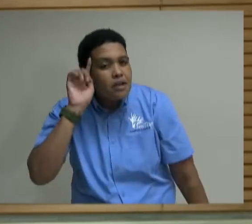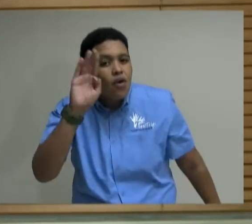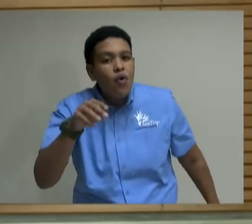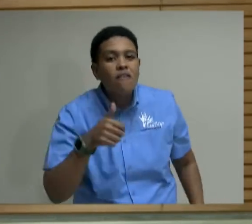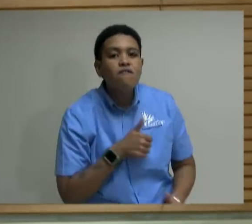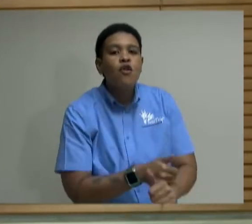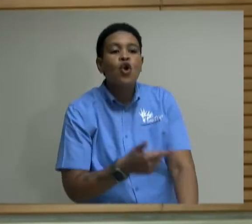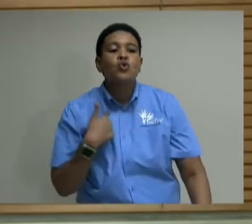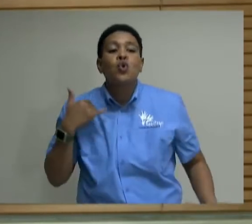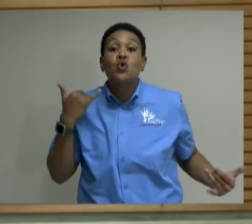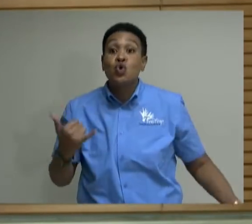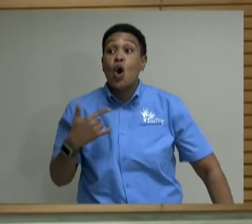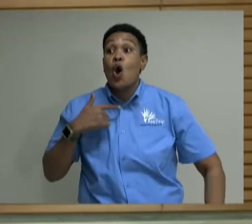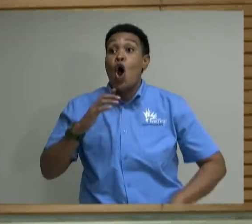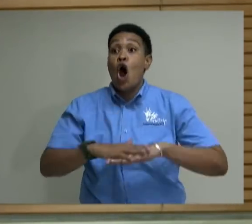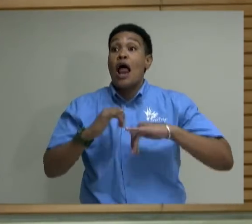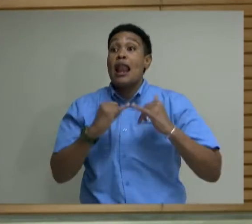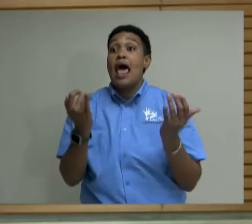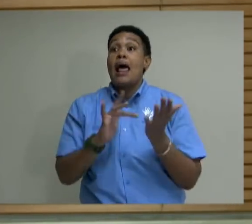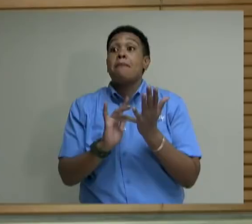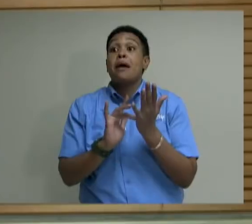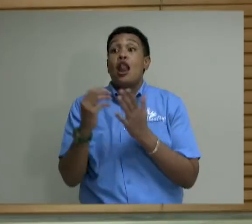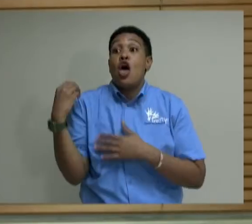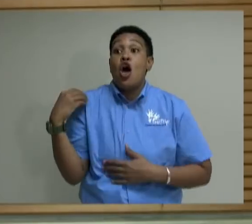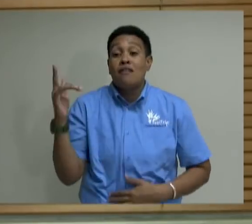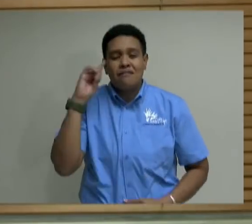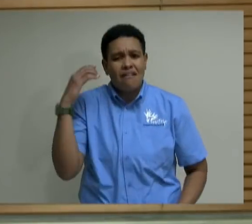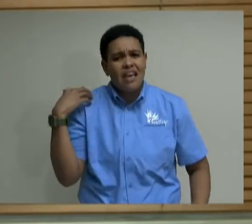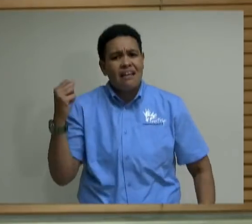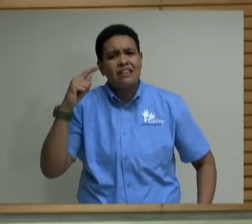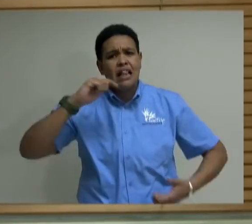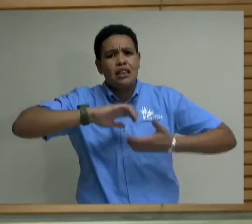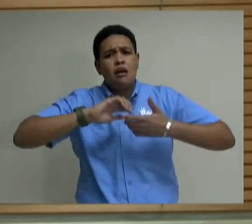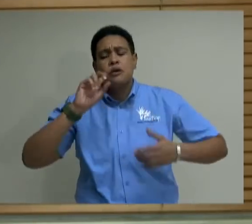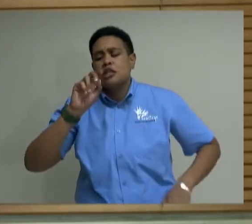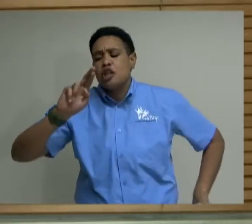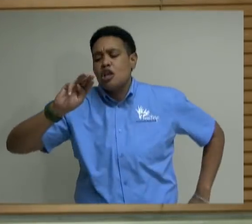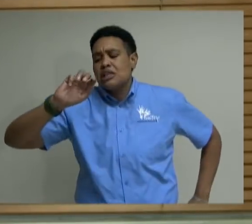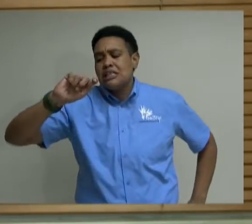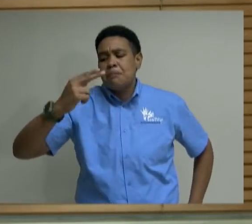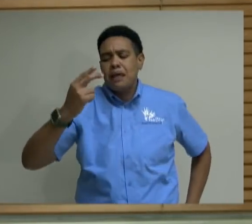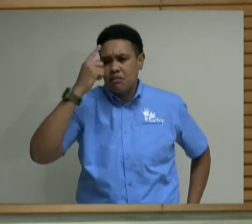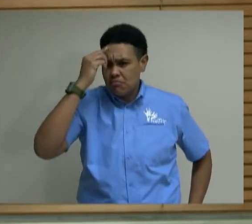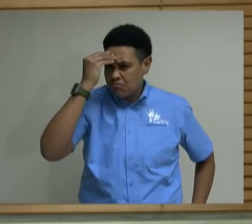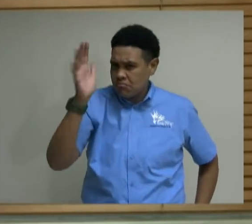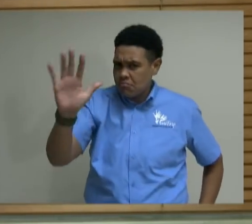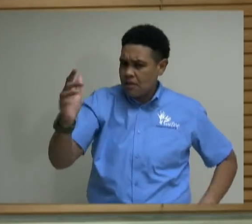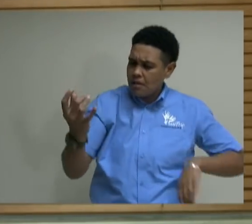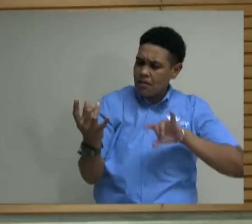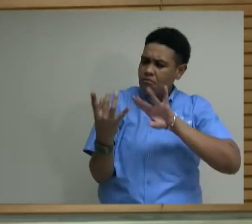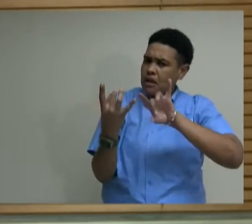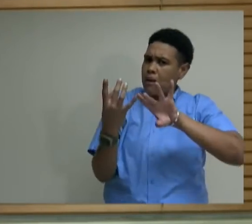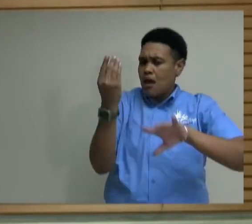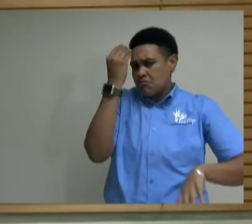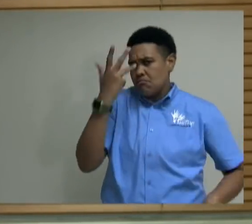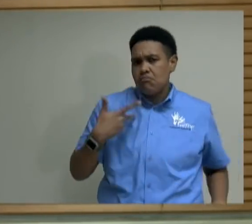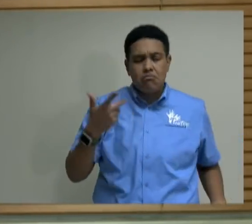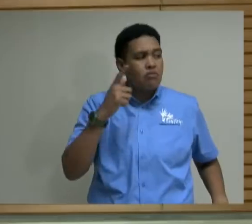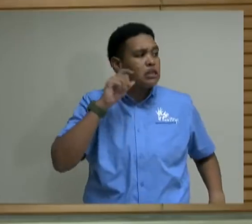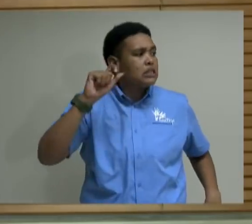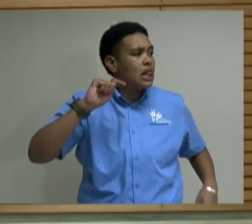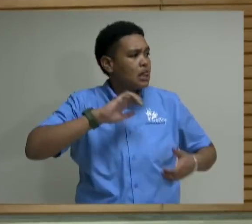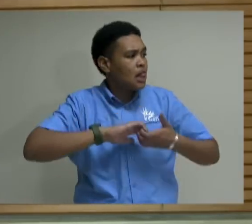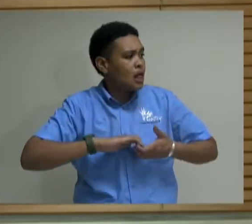bring online Medical Officer of Health for St. Thomas, Dr. Smith, just to get her feedback on St.